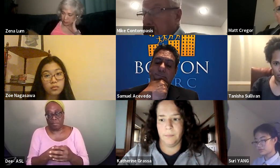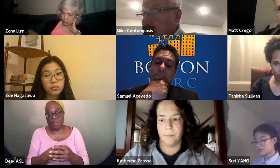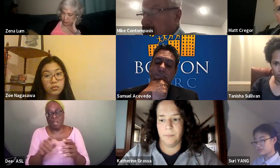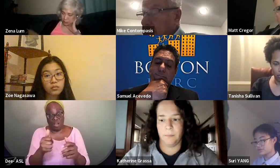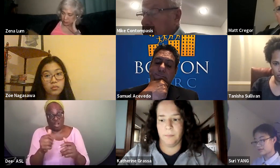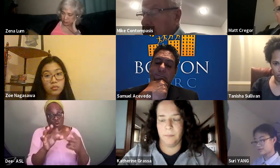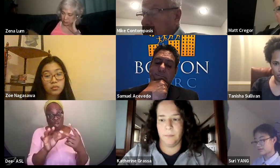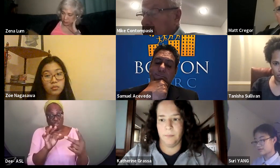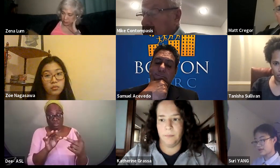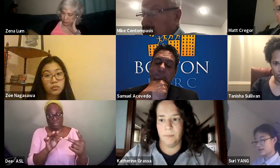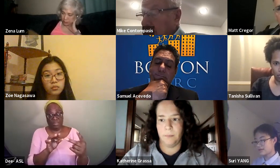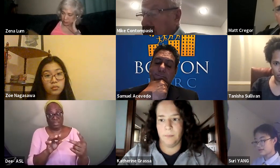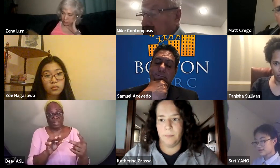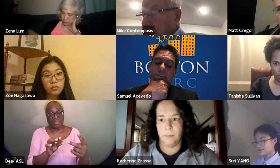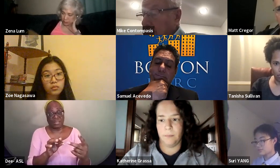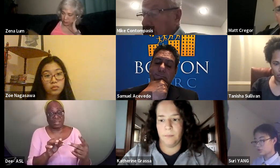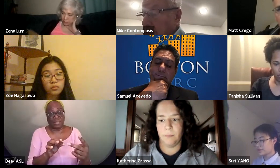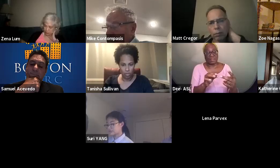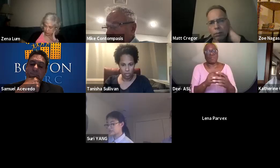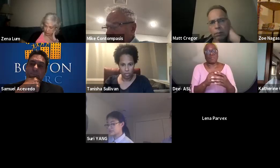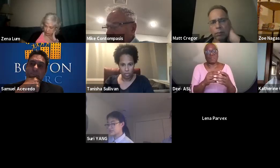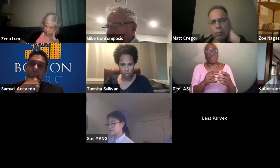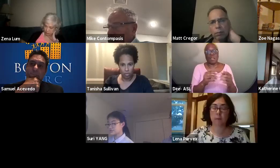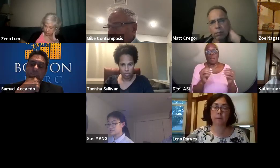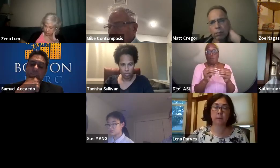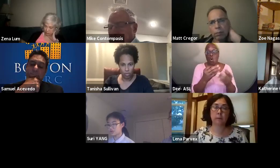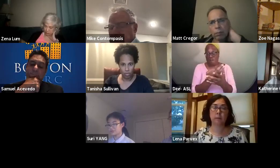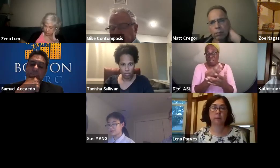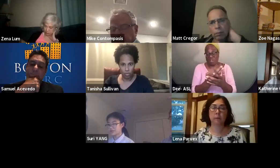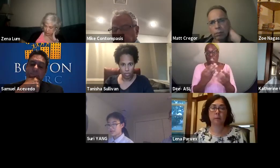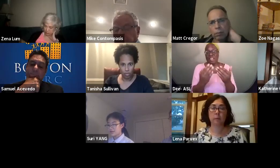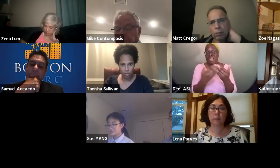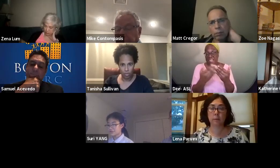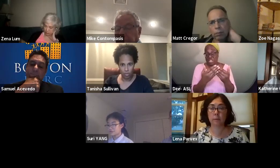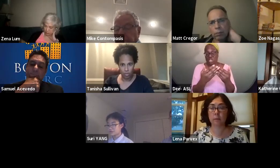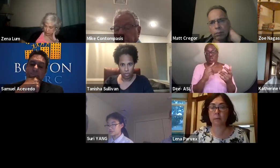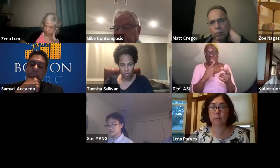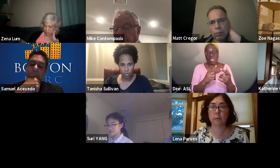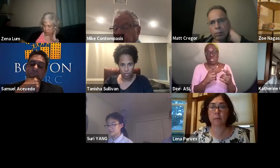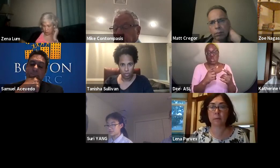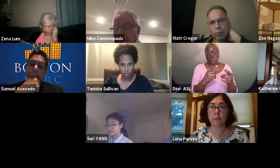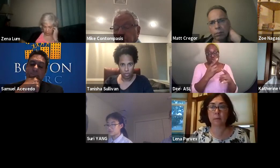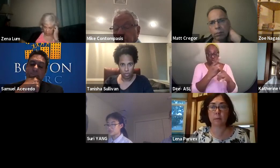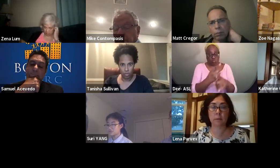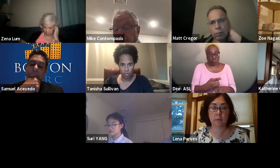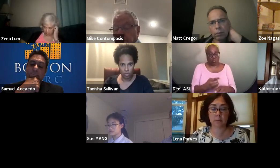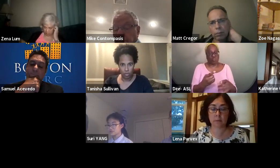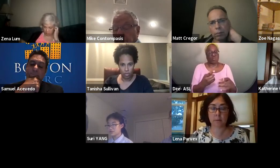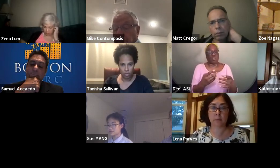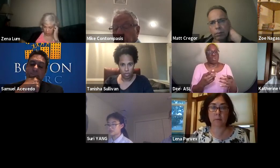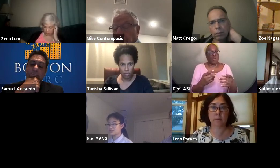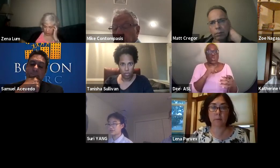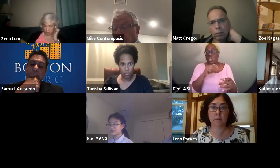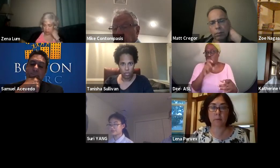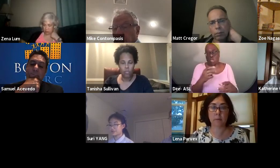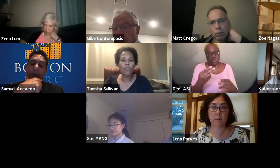order 20 seconds left. The more factors, the easier it is to corroborate and figure out a student's skill. We should not use GPA